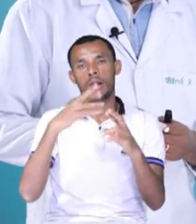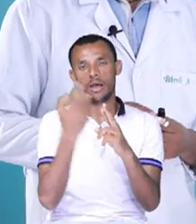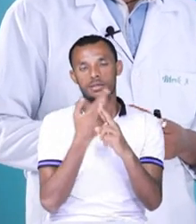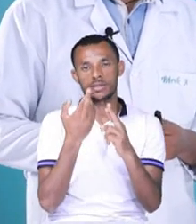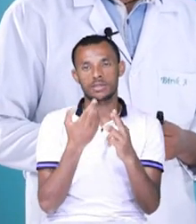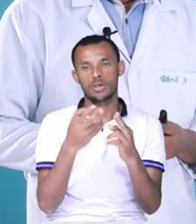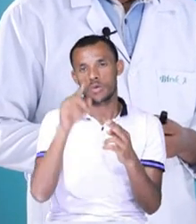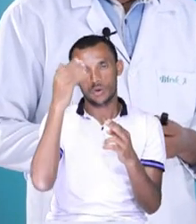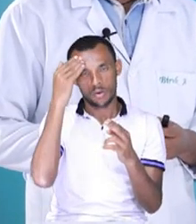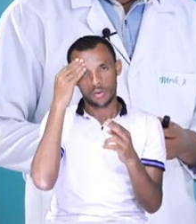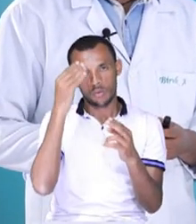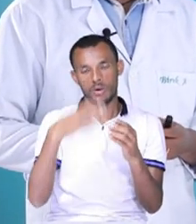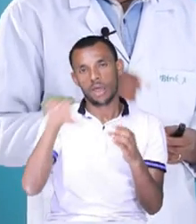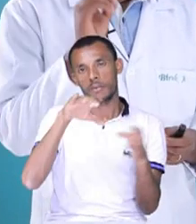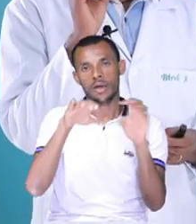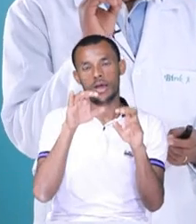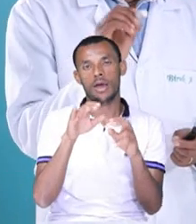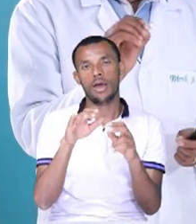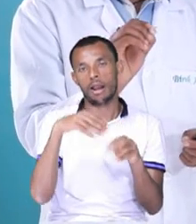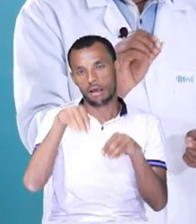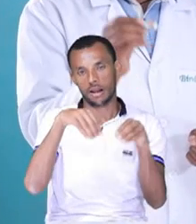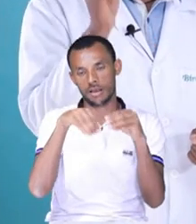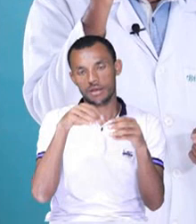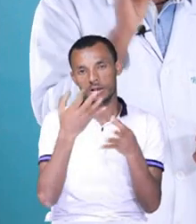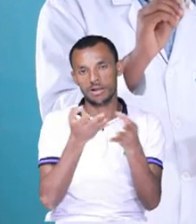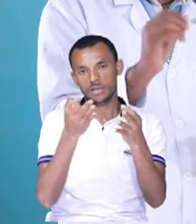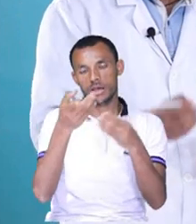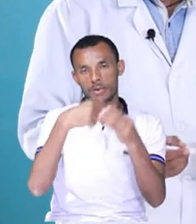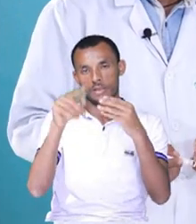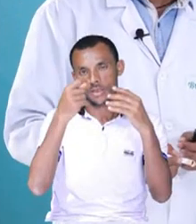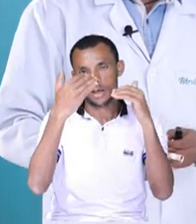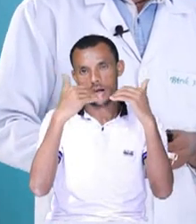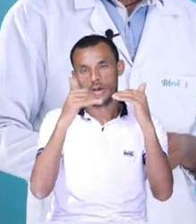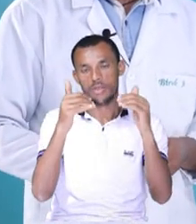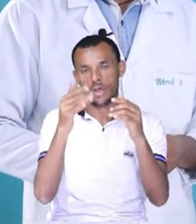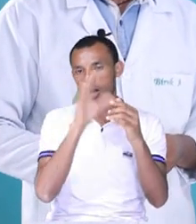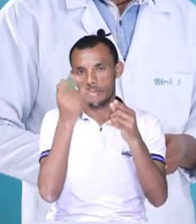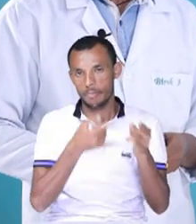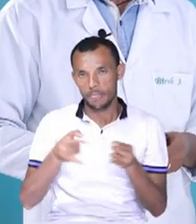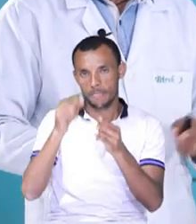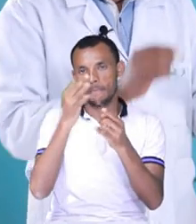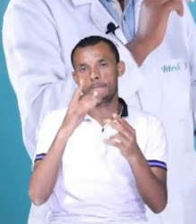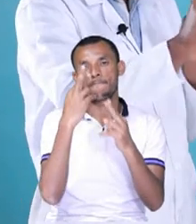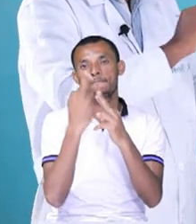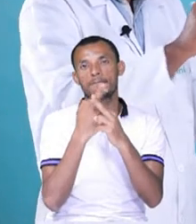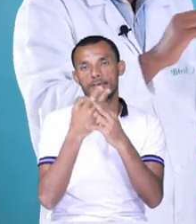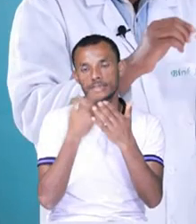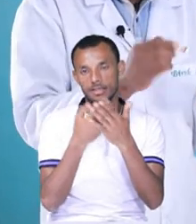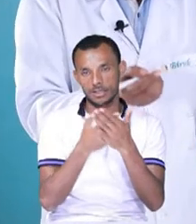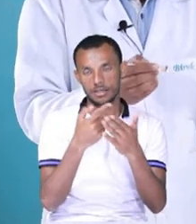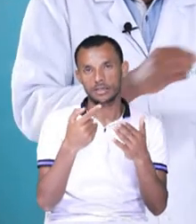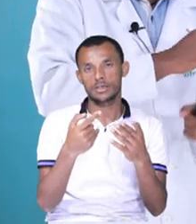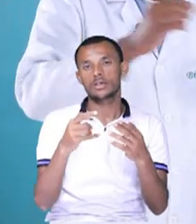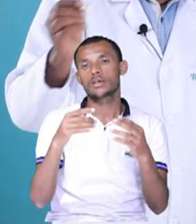know, chemical kinetics deals about the rates and mechanisms of reaction. This rate of